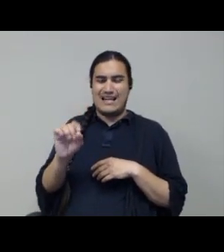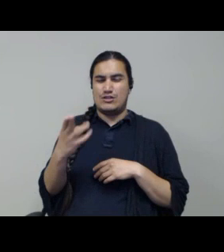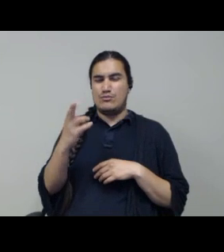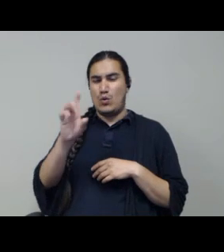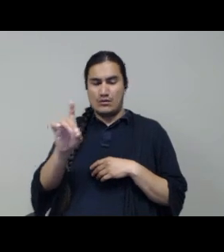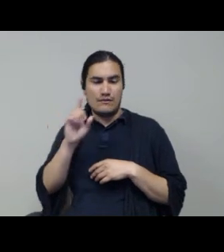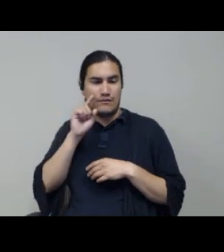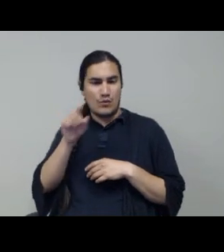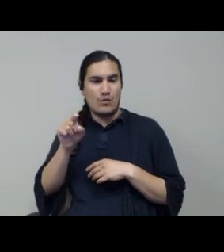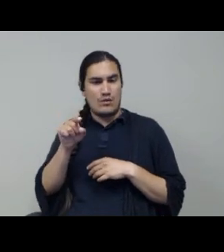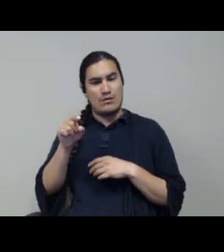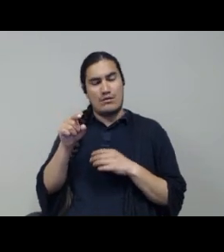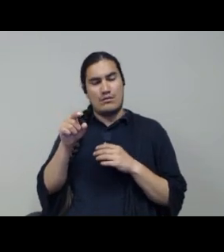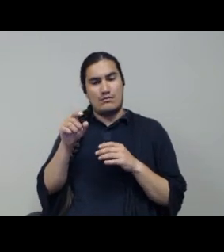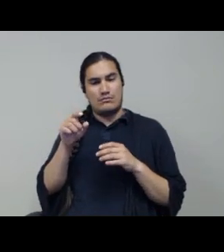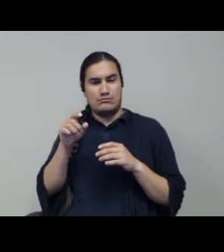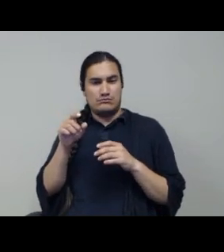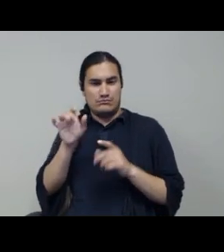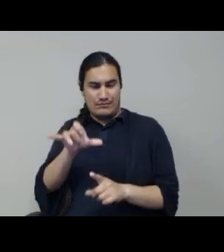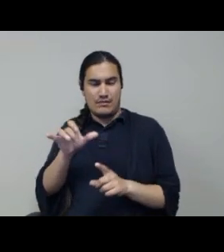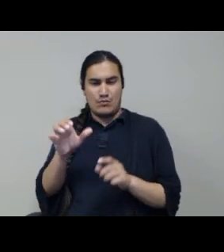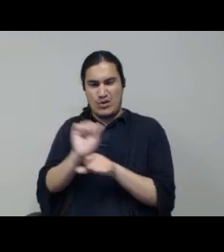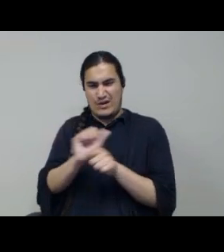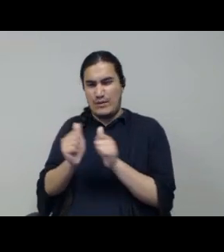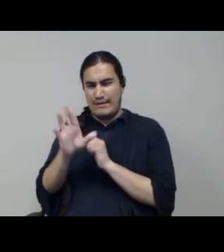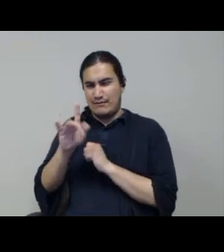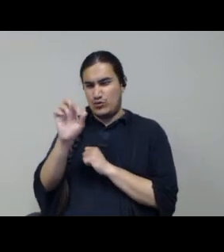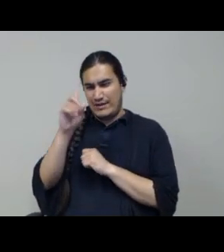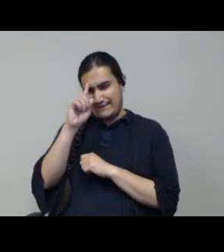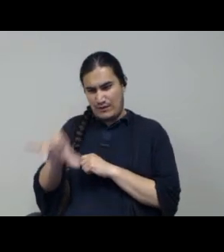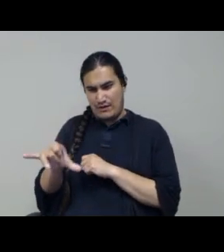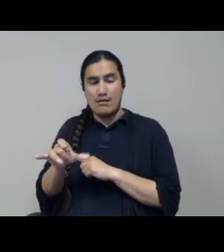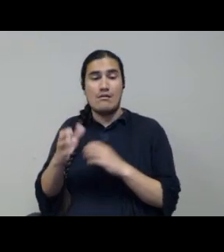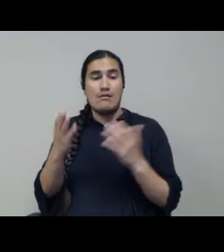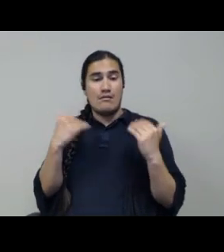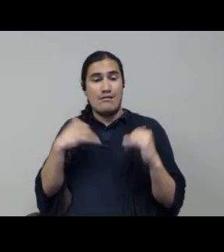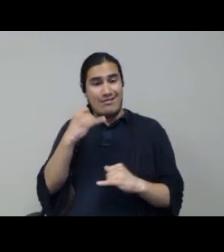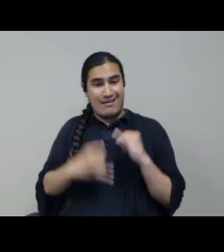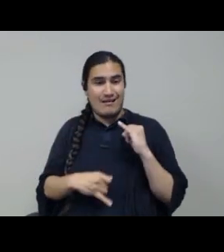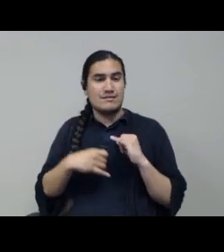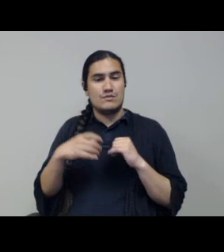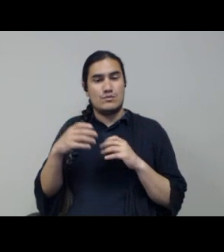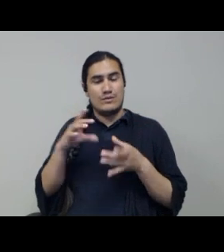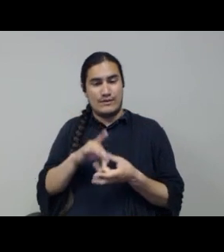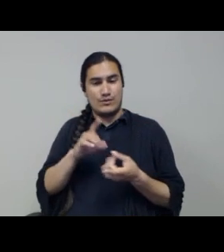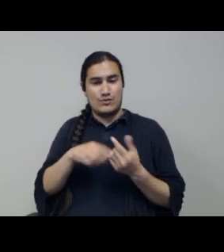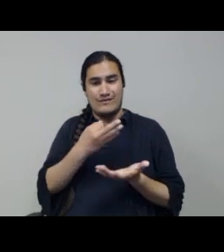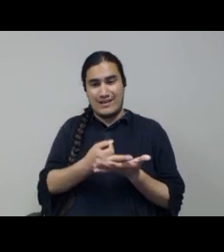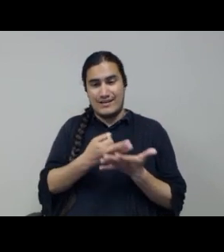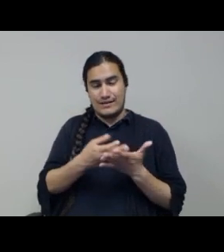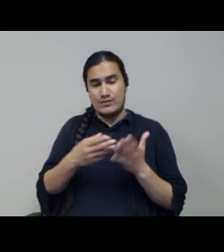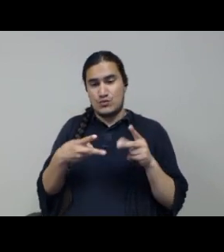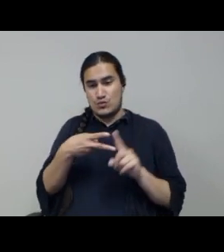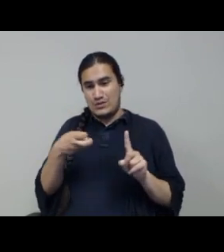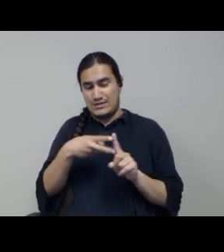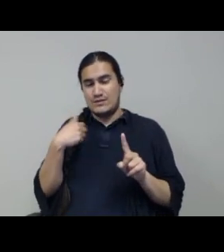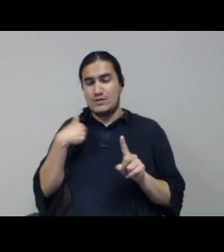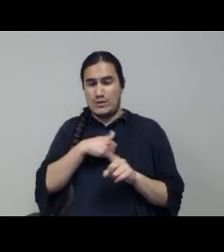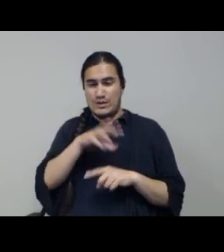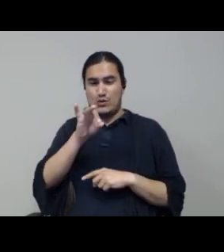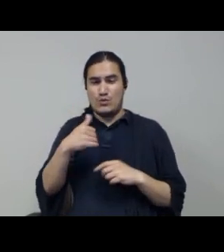Caltrans specific actions. And then lastly, in terms of funding sources, we do have a section